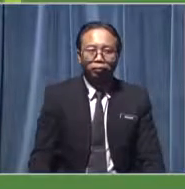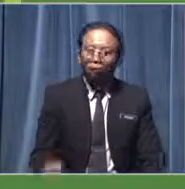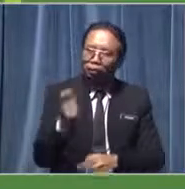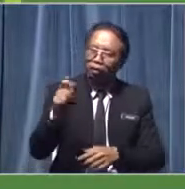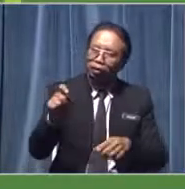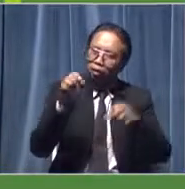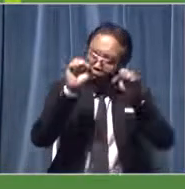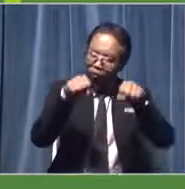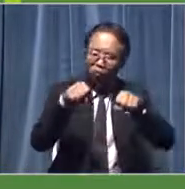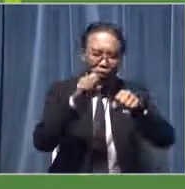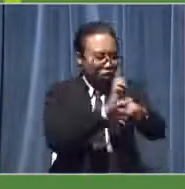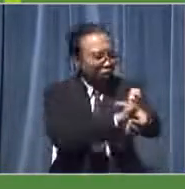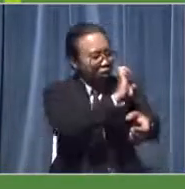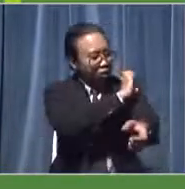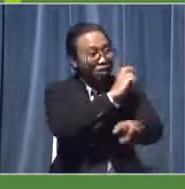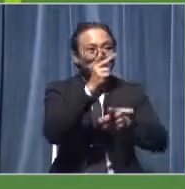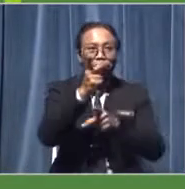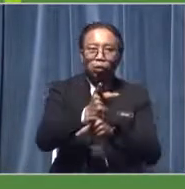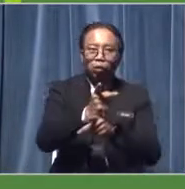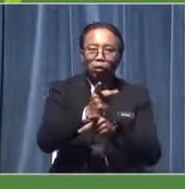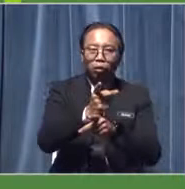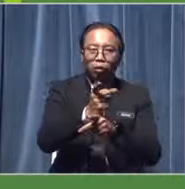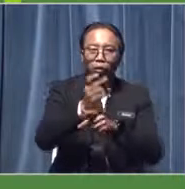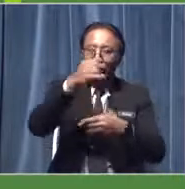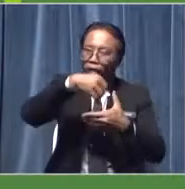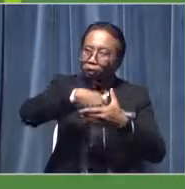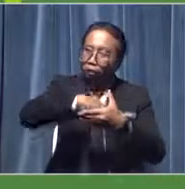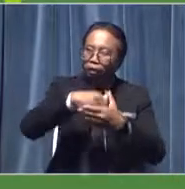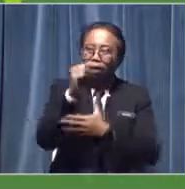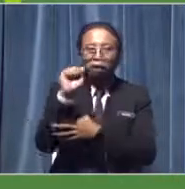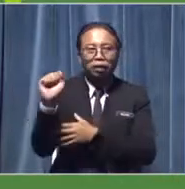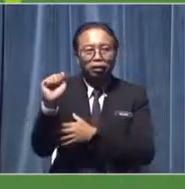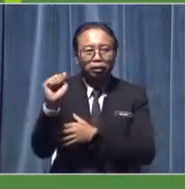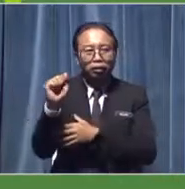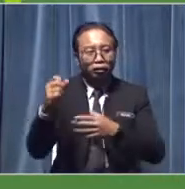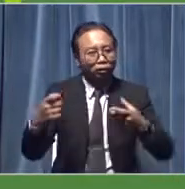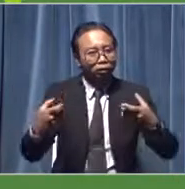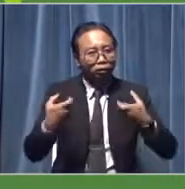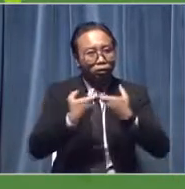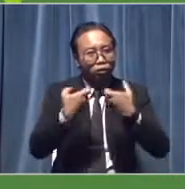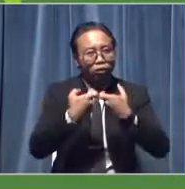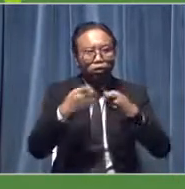The potential energy stored in a charged capacitor can be